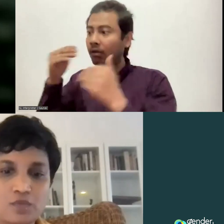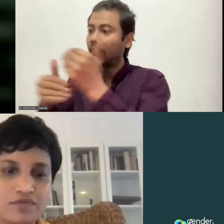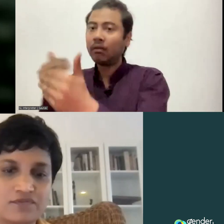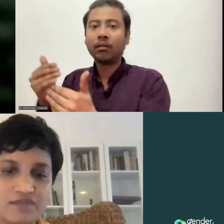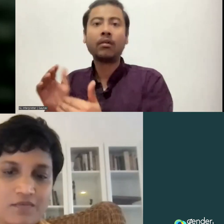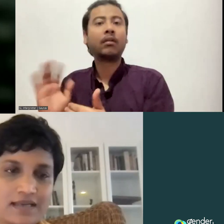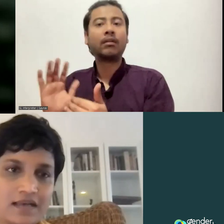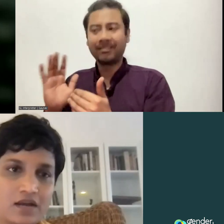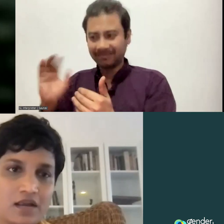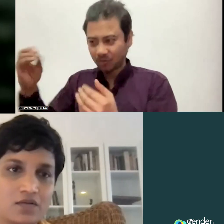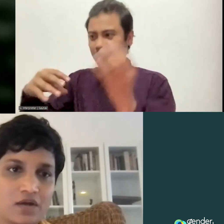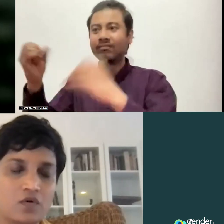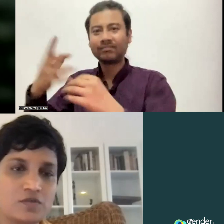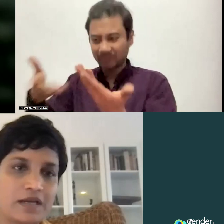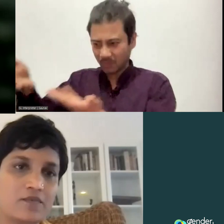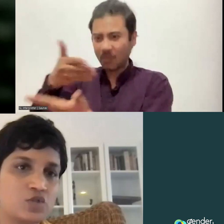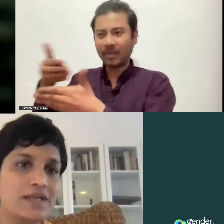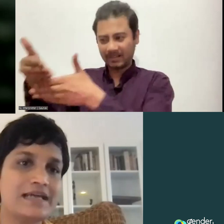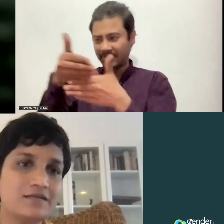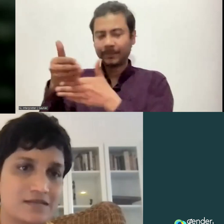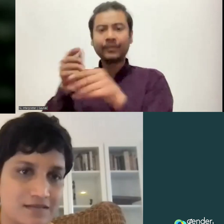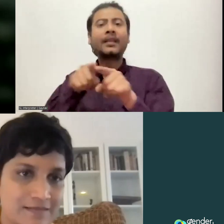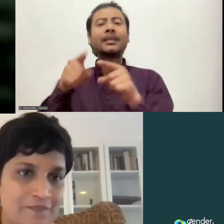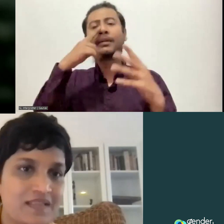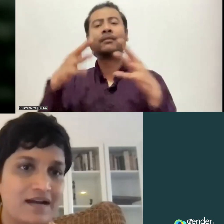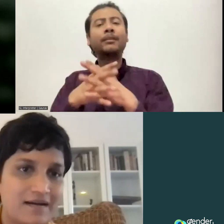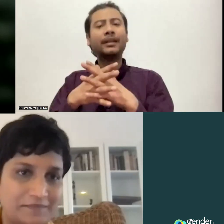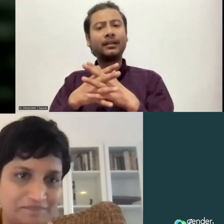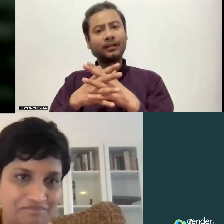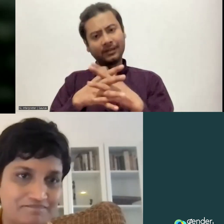small group of women and, they all want to become storytellers.